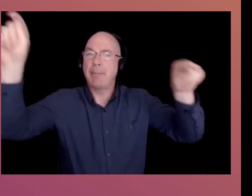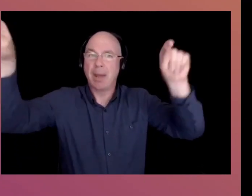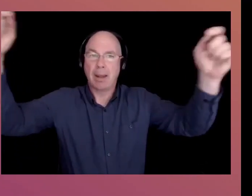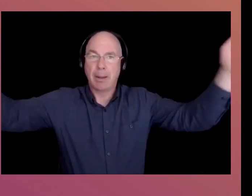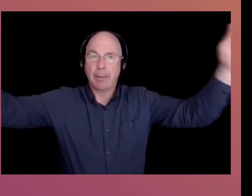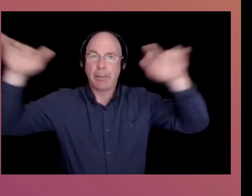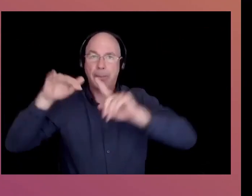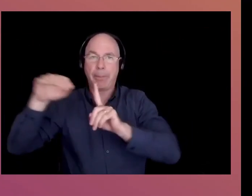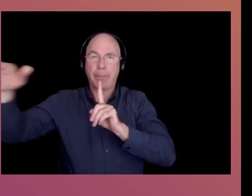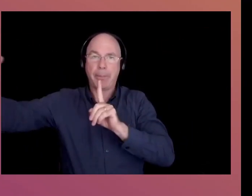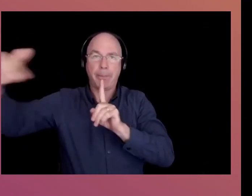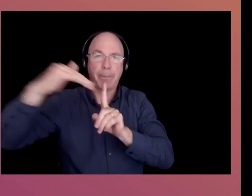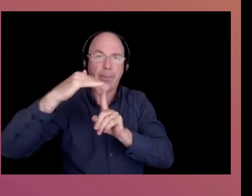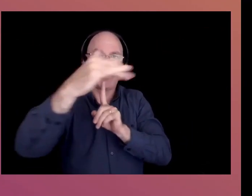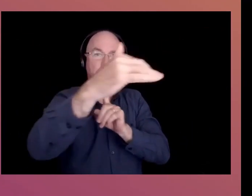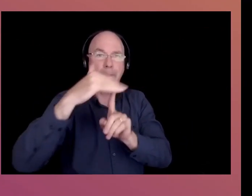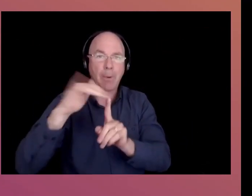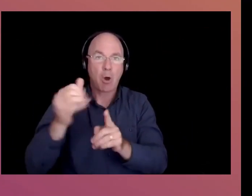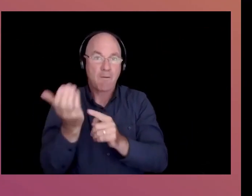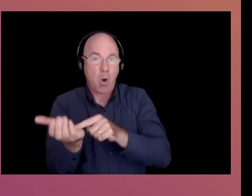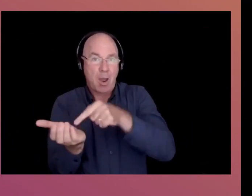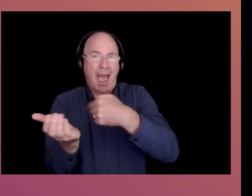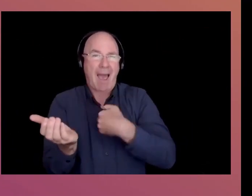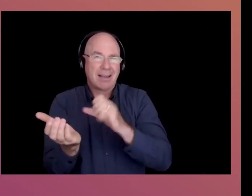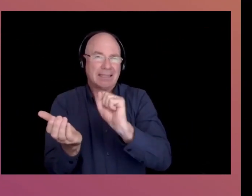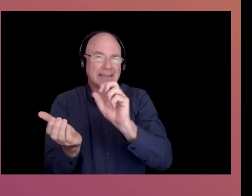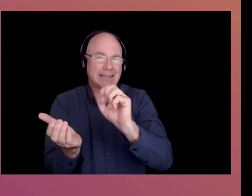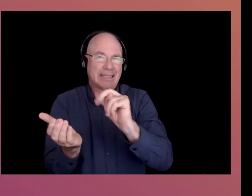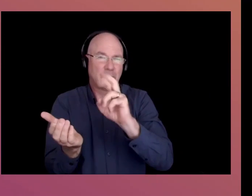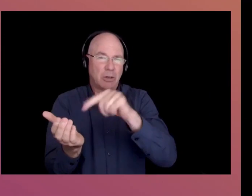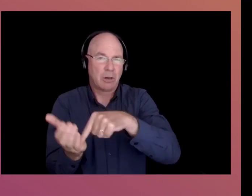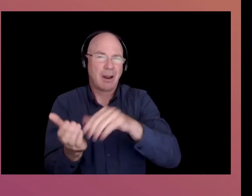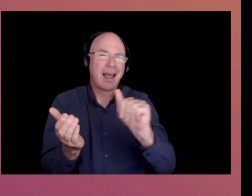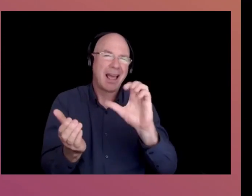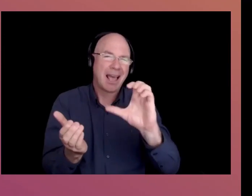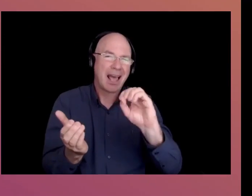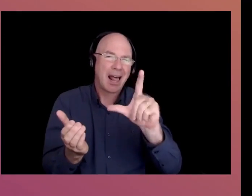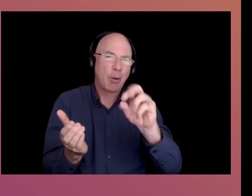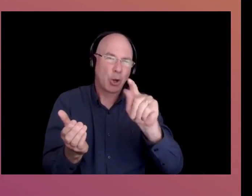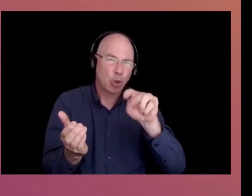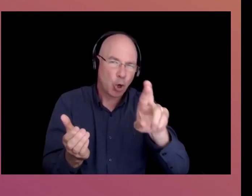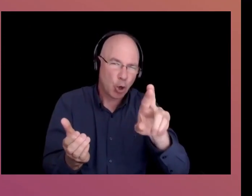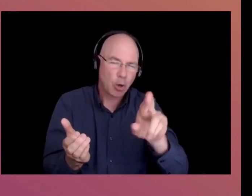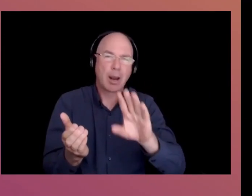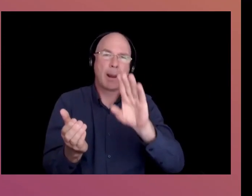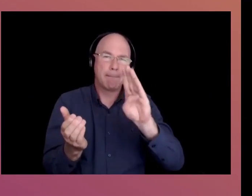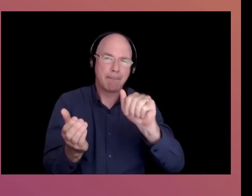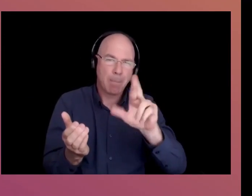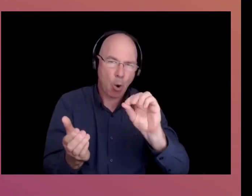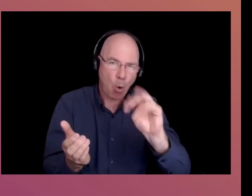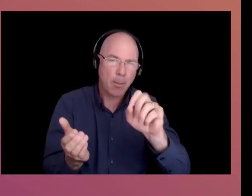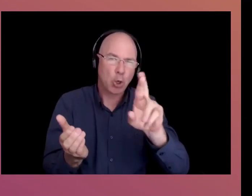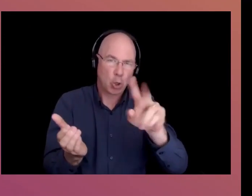sensors in a smartphone, like an accelerometer and a barometer. By